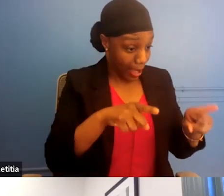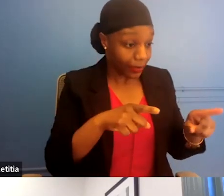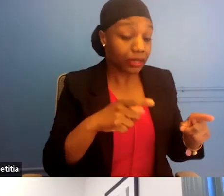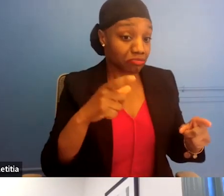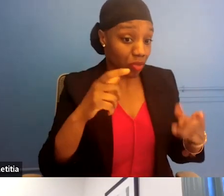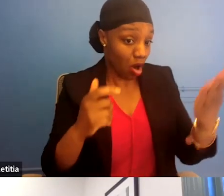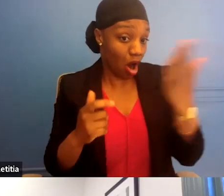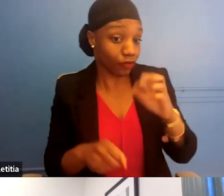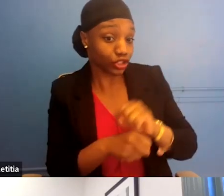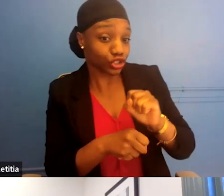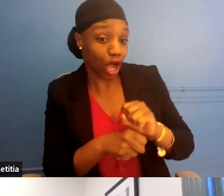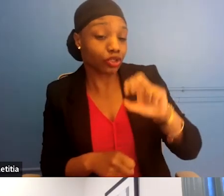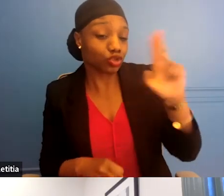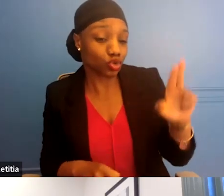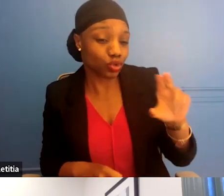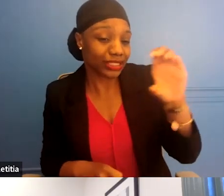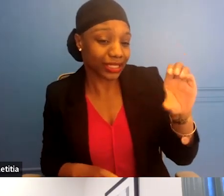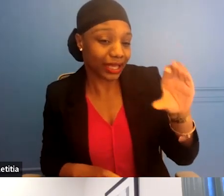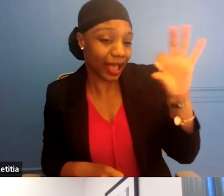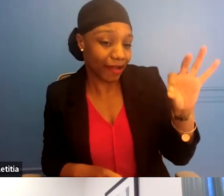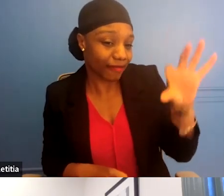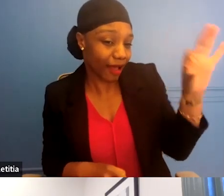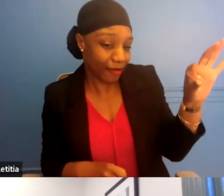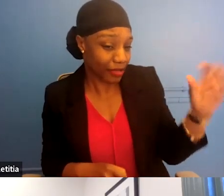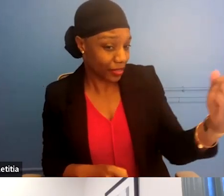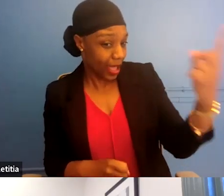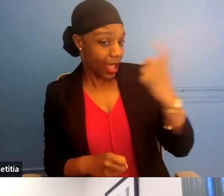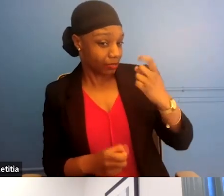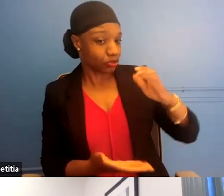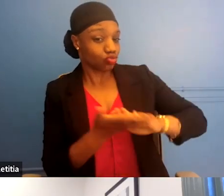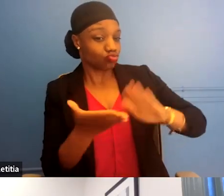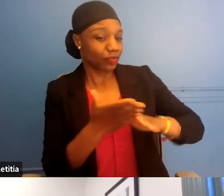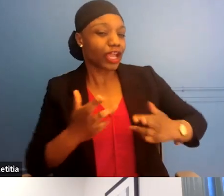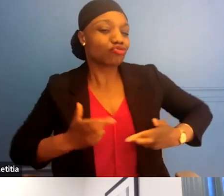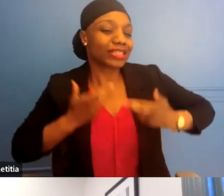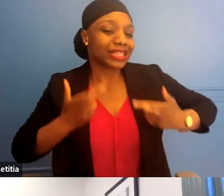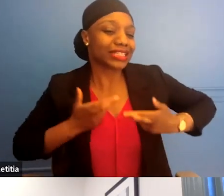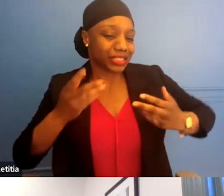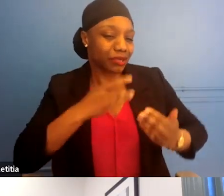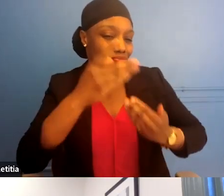got a job at UCSF to run their residency program, which is a big deal. They're